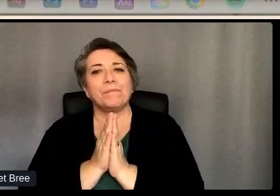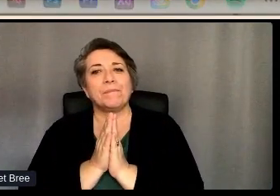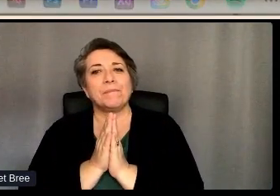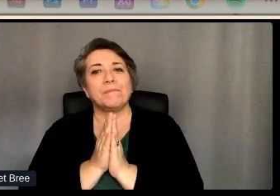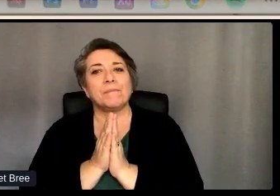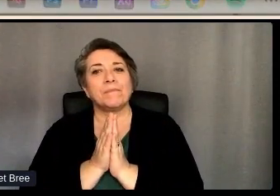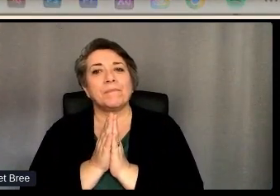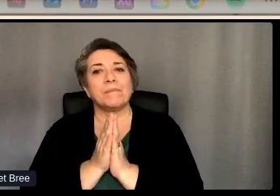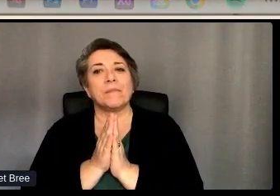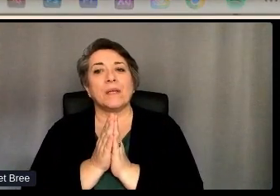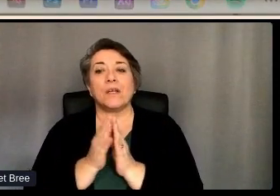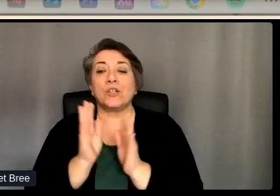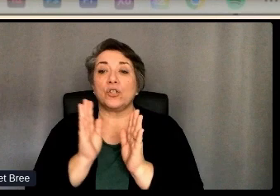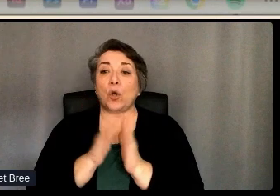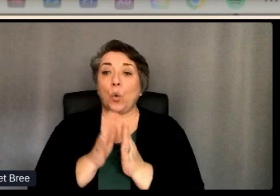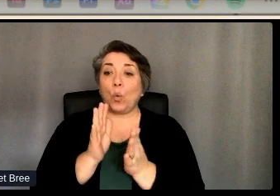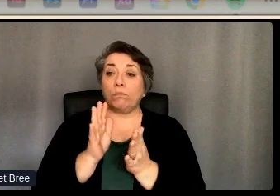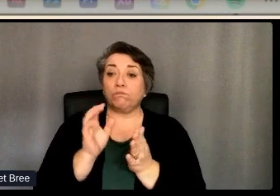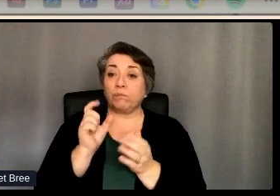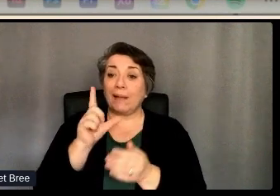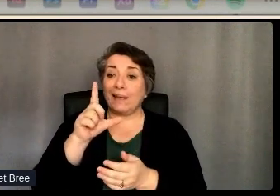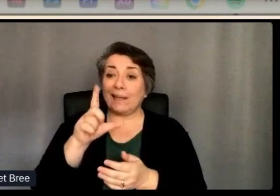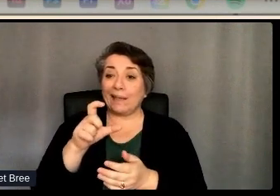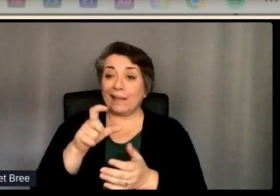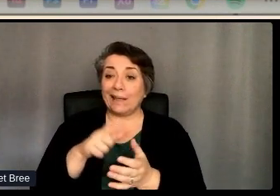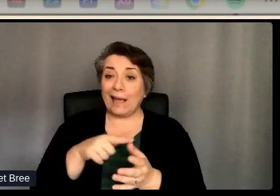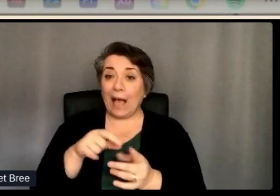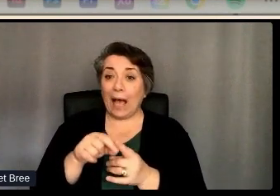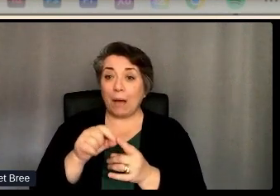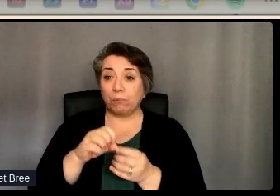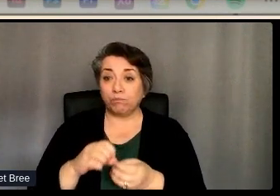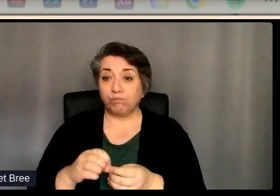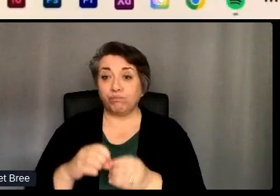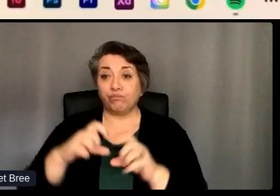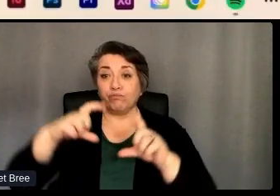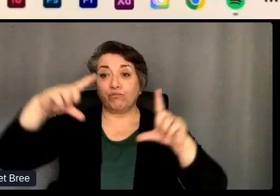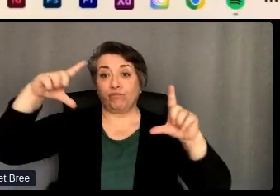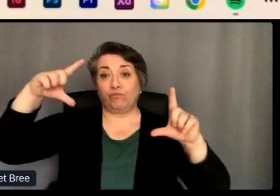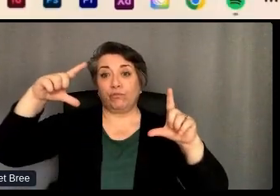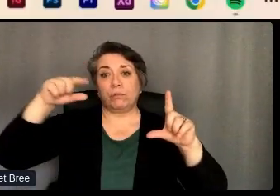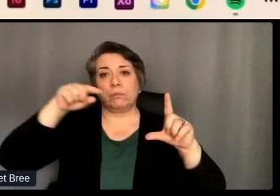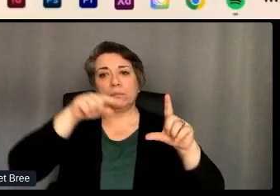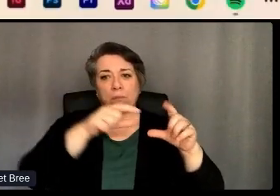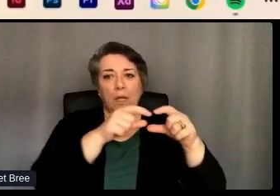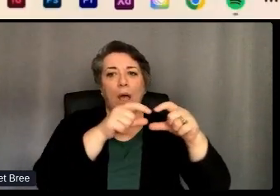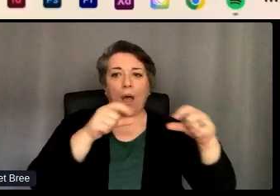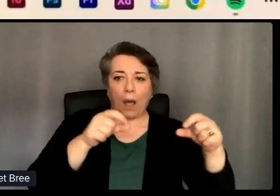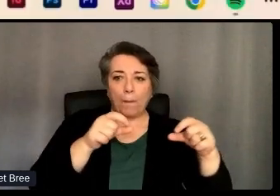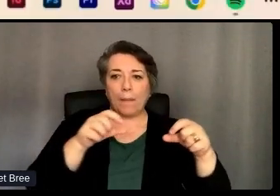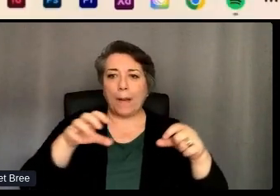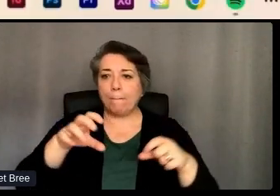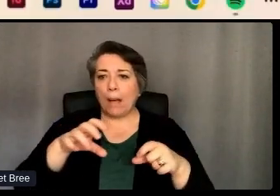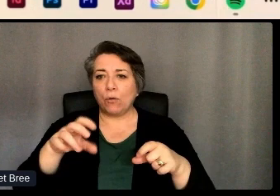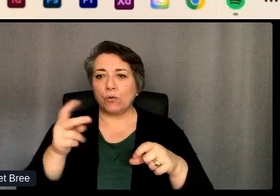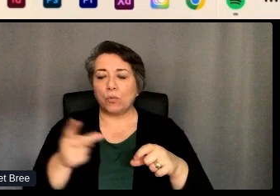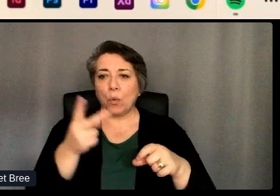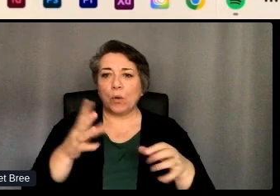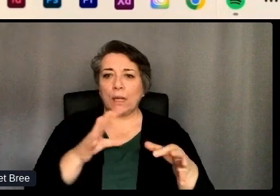So I open the app and I can see my hub and mouse being connected. I can select the